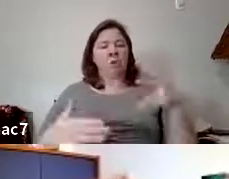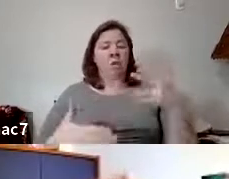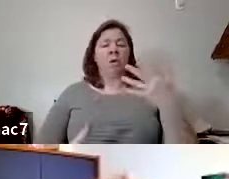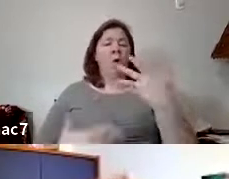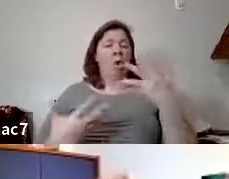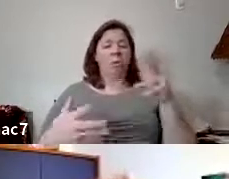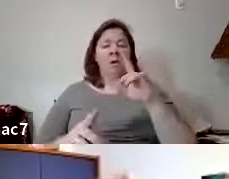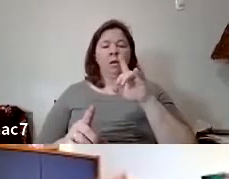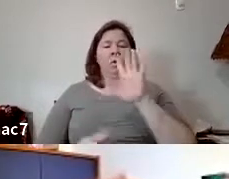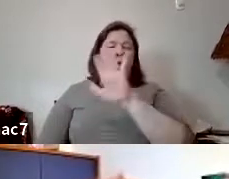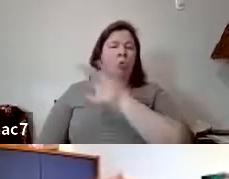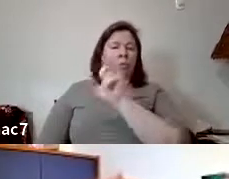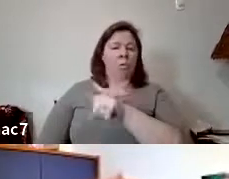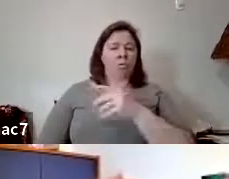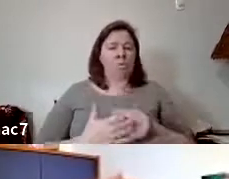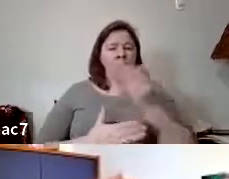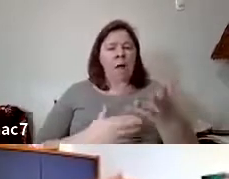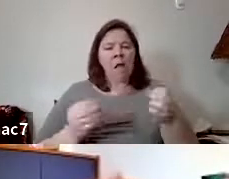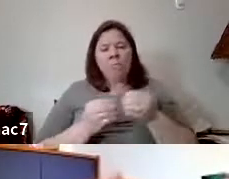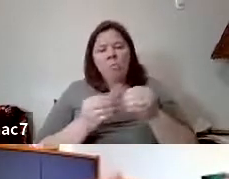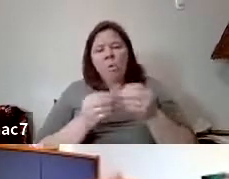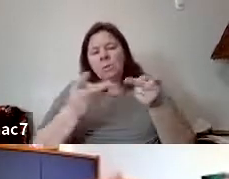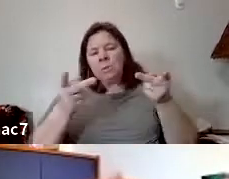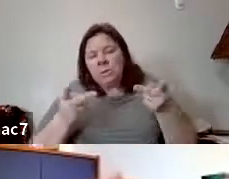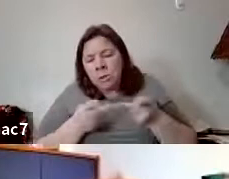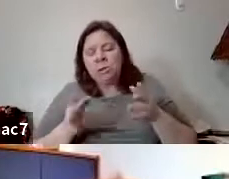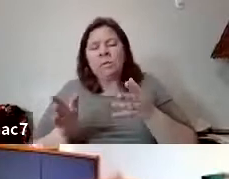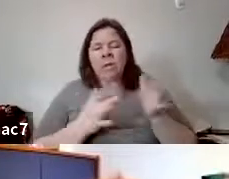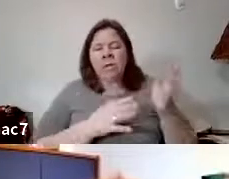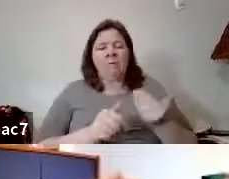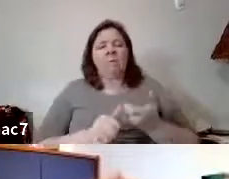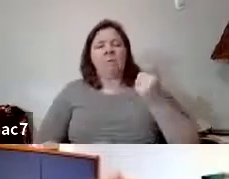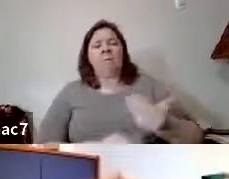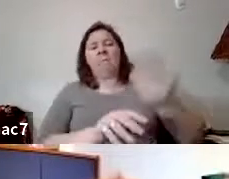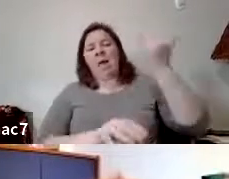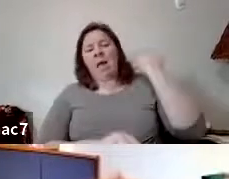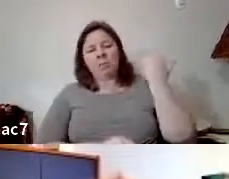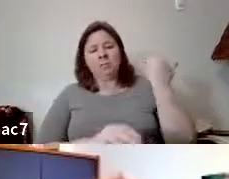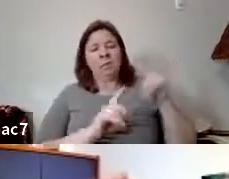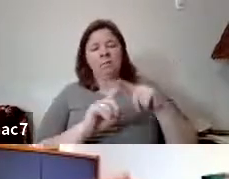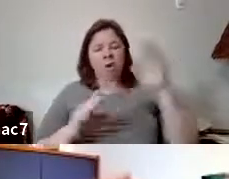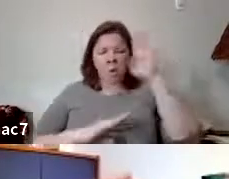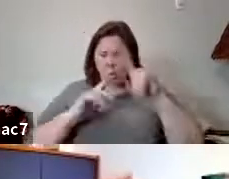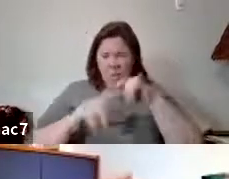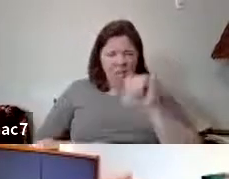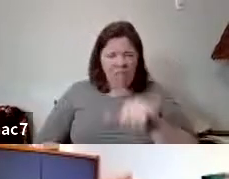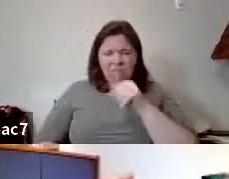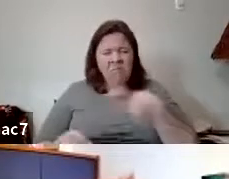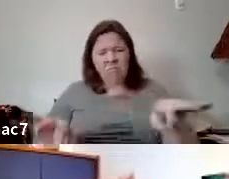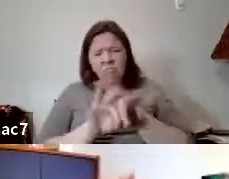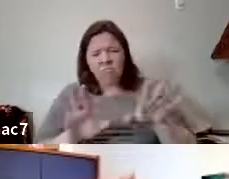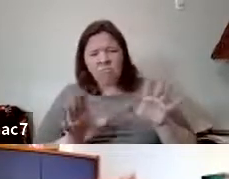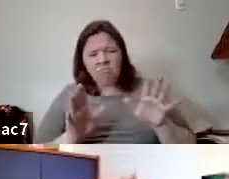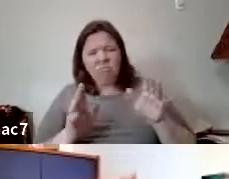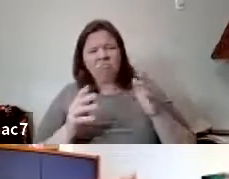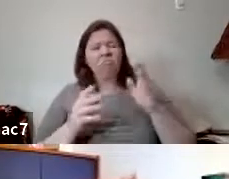her the answer already about buying more positions and about not being so worried about having a